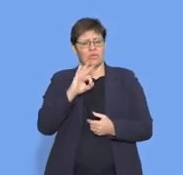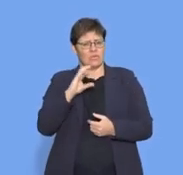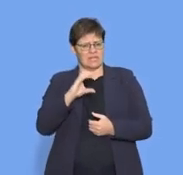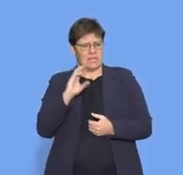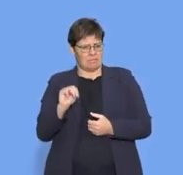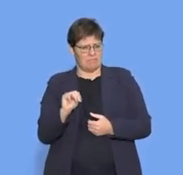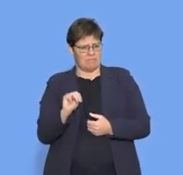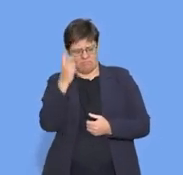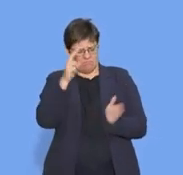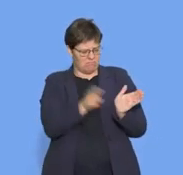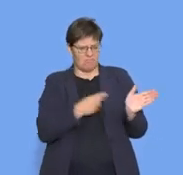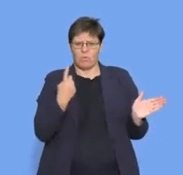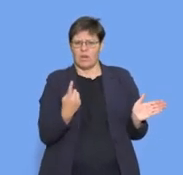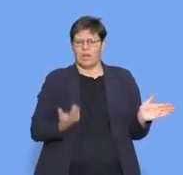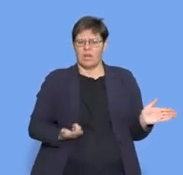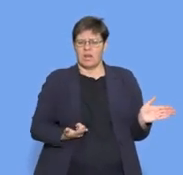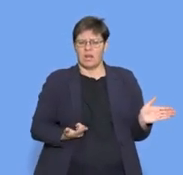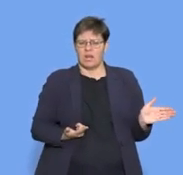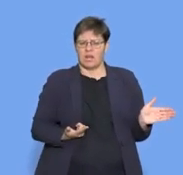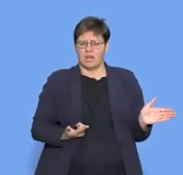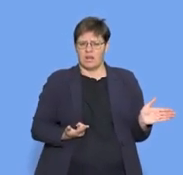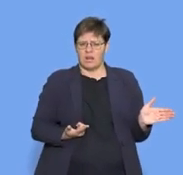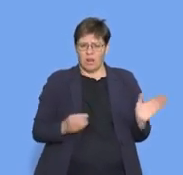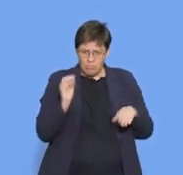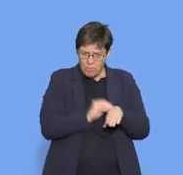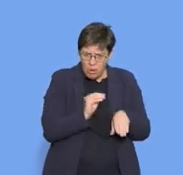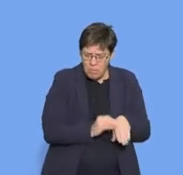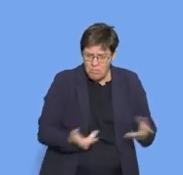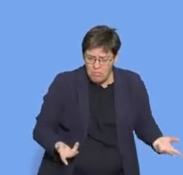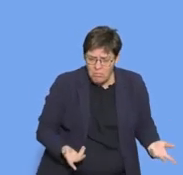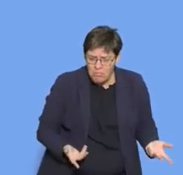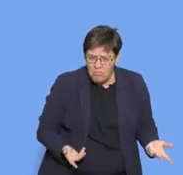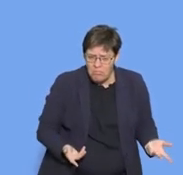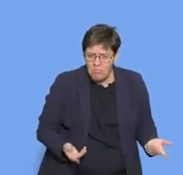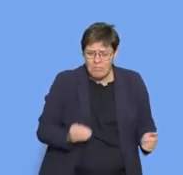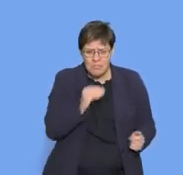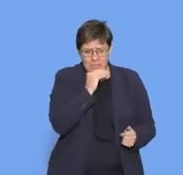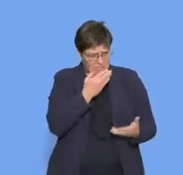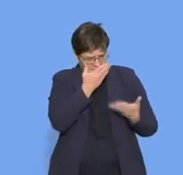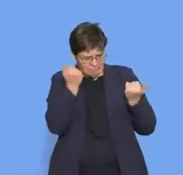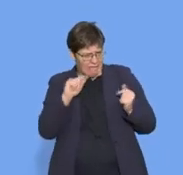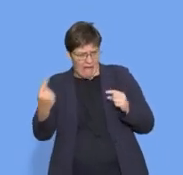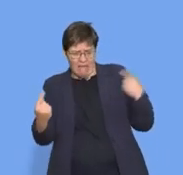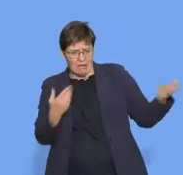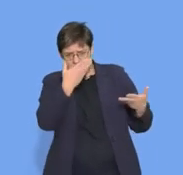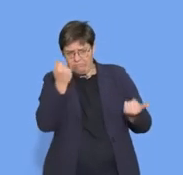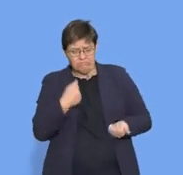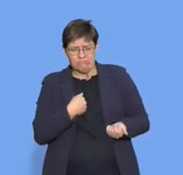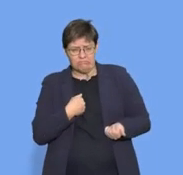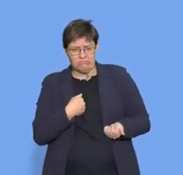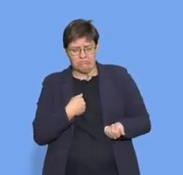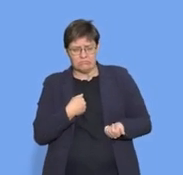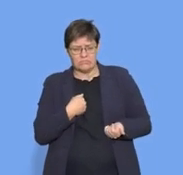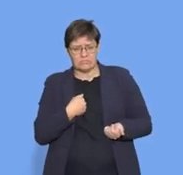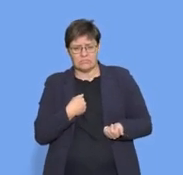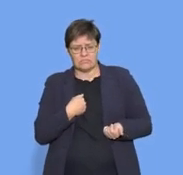3 centimeters as one label on my cube, is that going to be a problem? Does that mean I don't actually know what the other